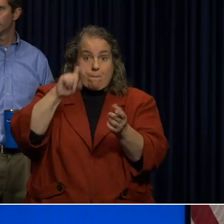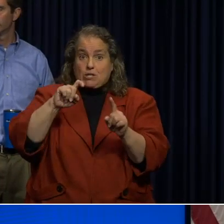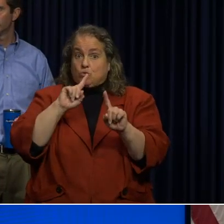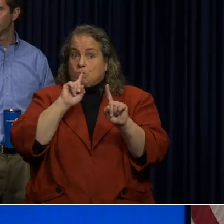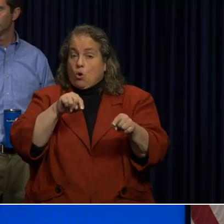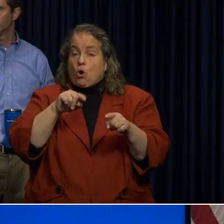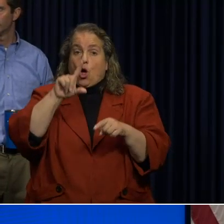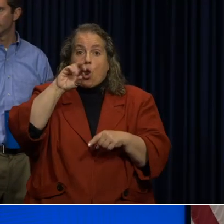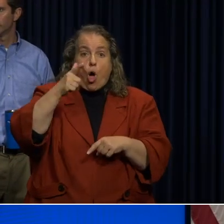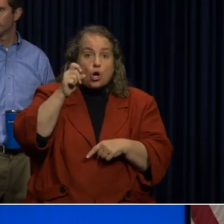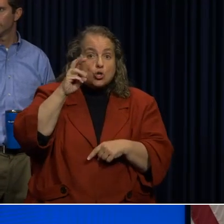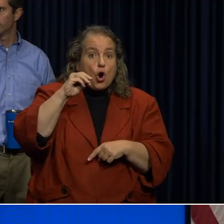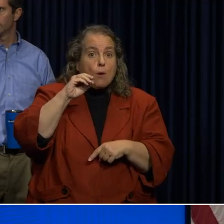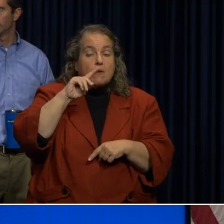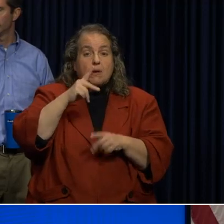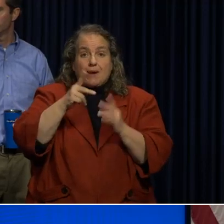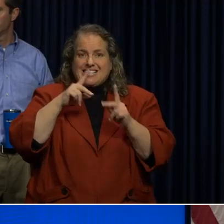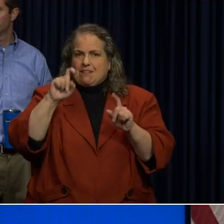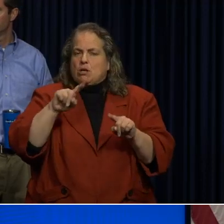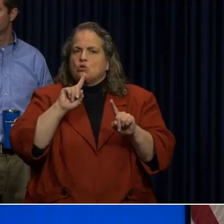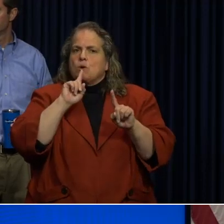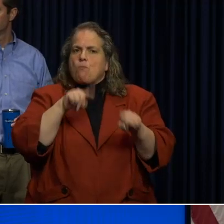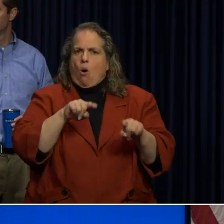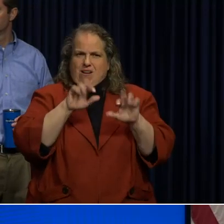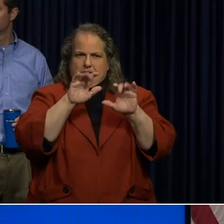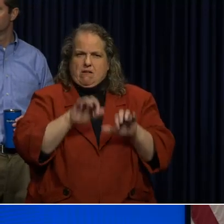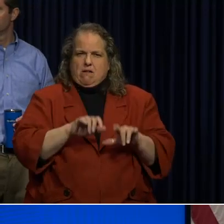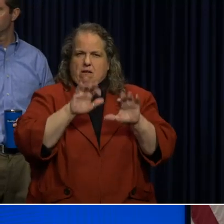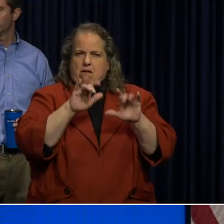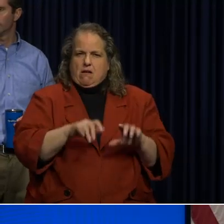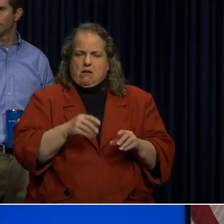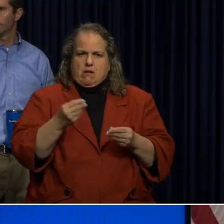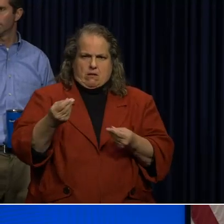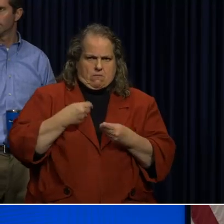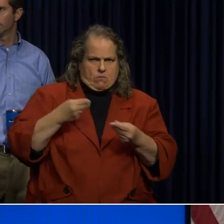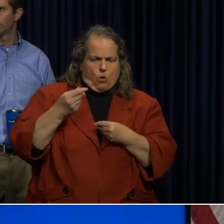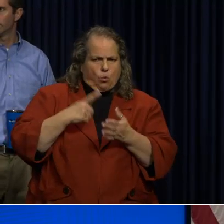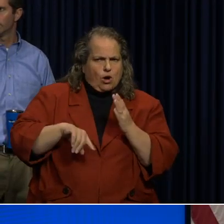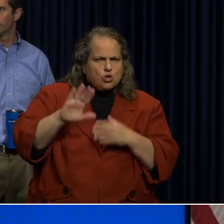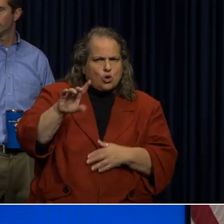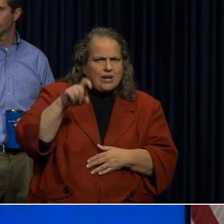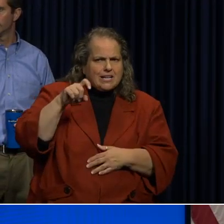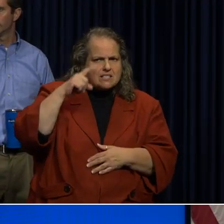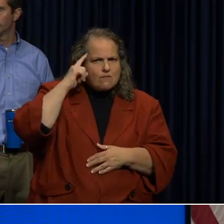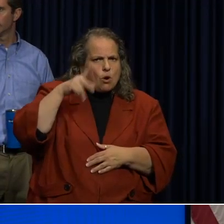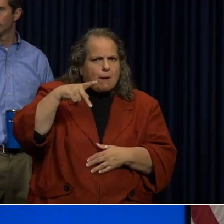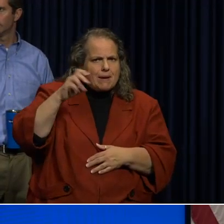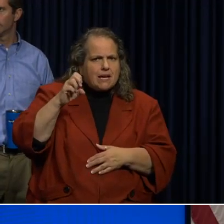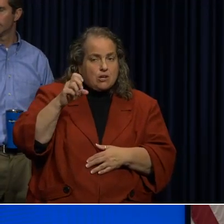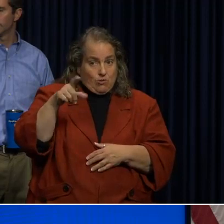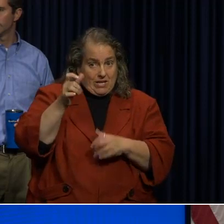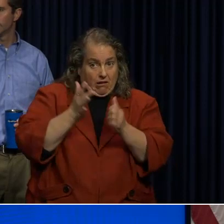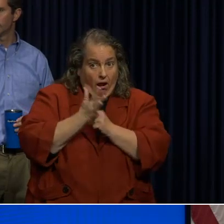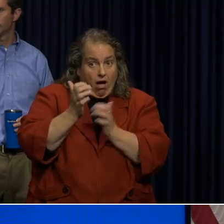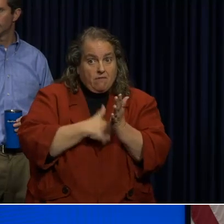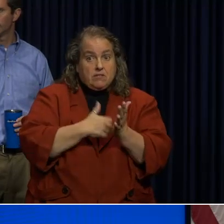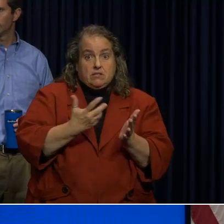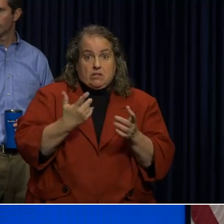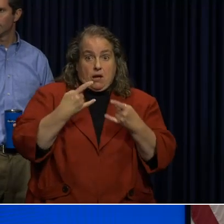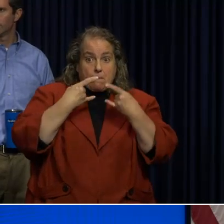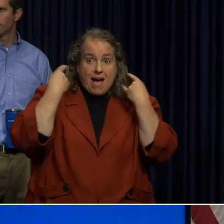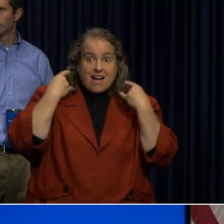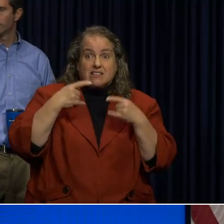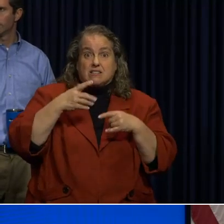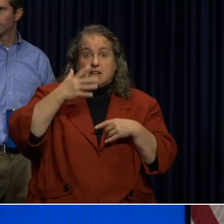long-term care facility needs to do. We need to understand what your needs are for PPE, what's your rate of